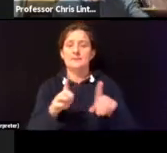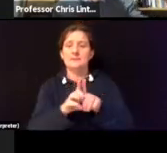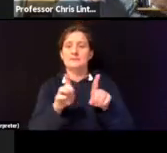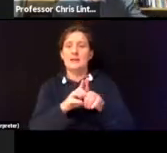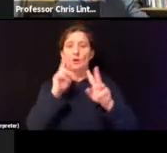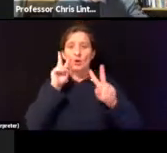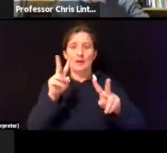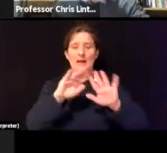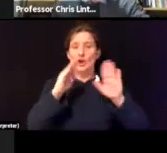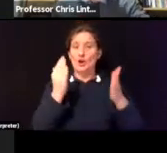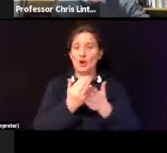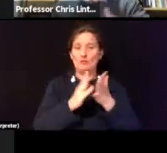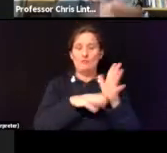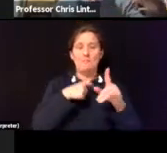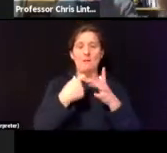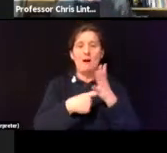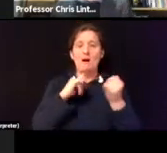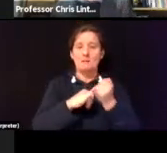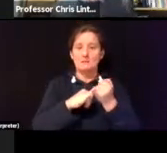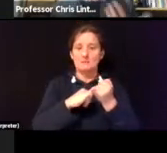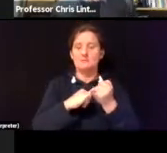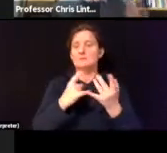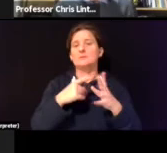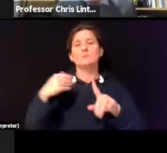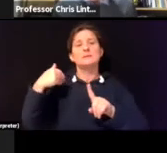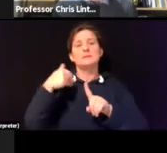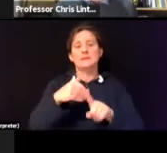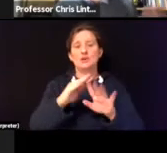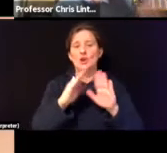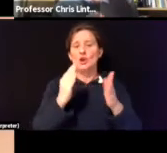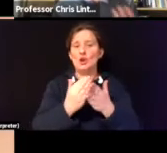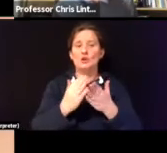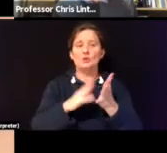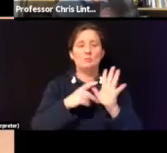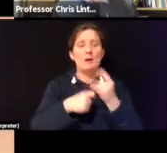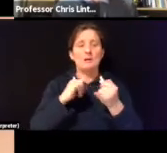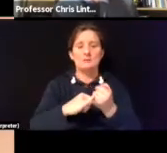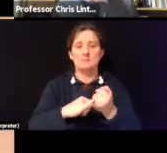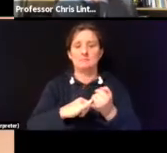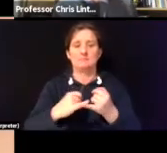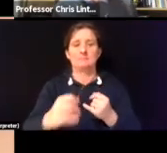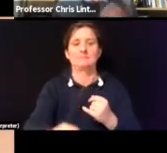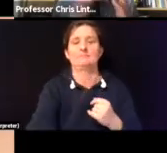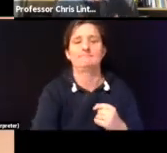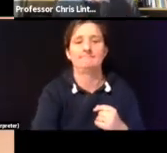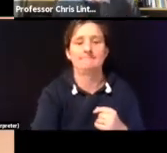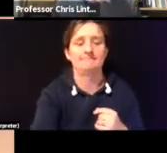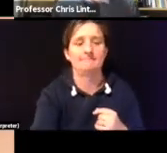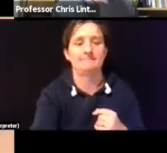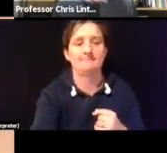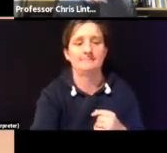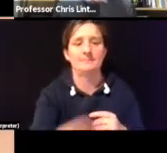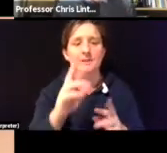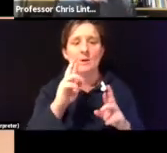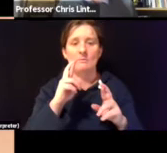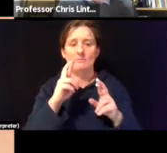Earth from Mars, we learn about Earth. And by sending craft to Mars, we learn about our planet as well. So hopefully you